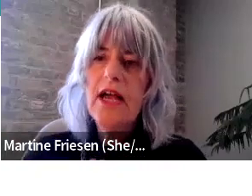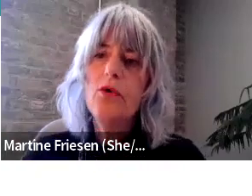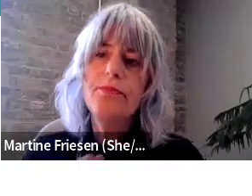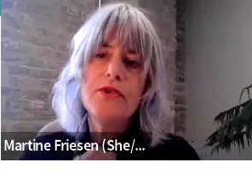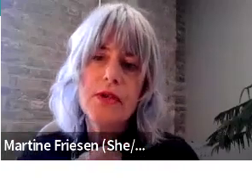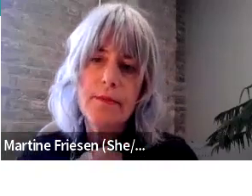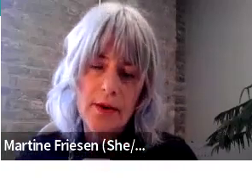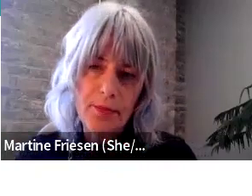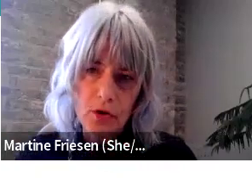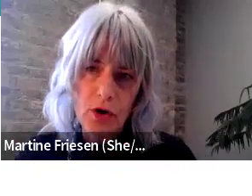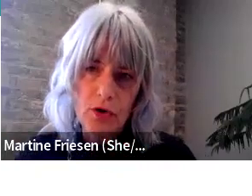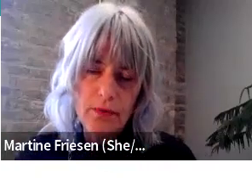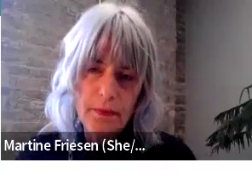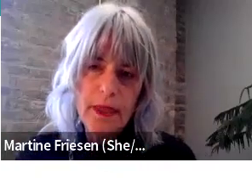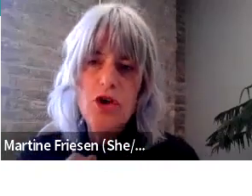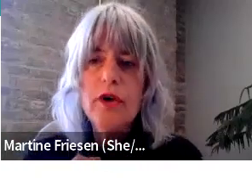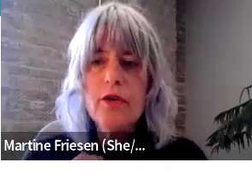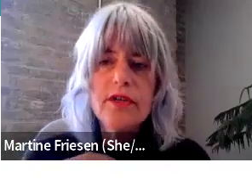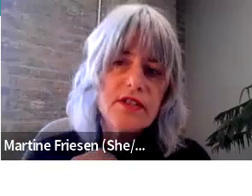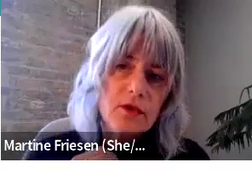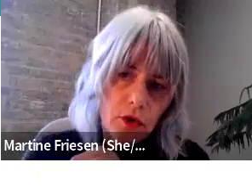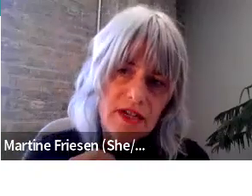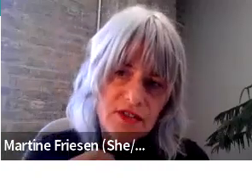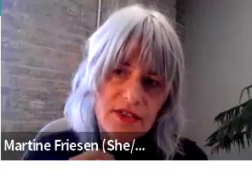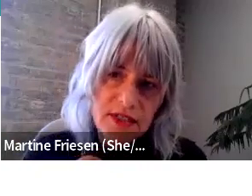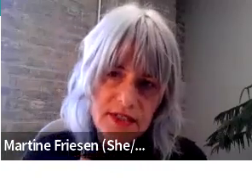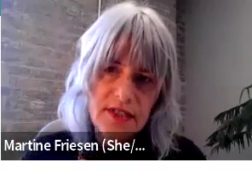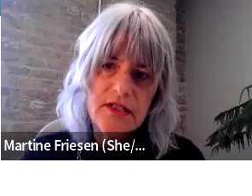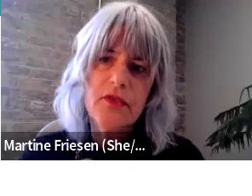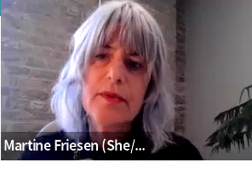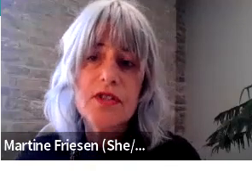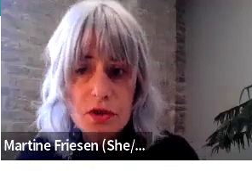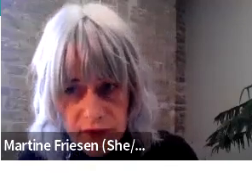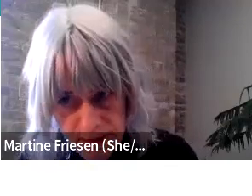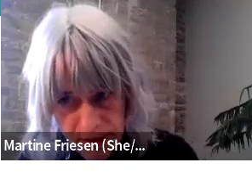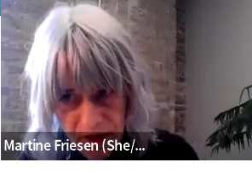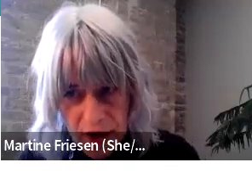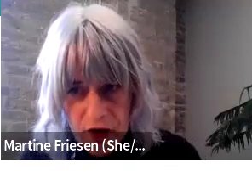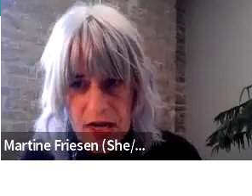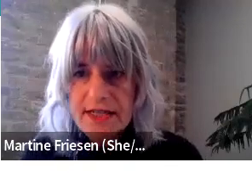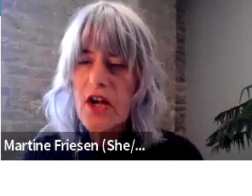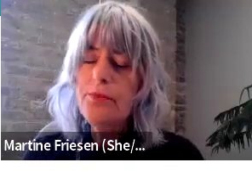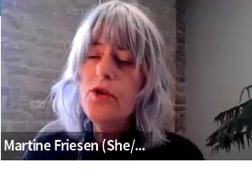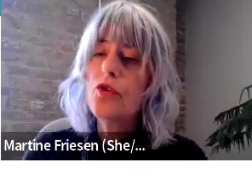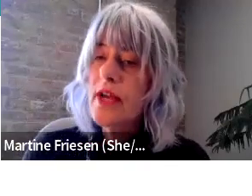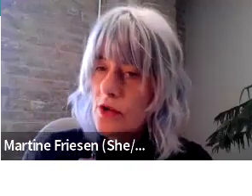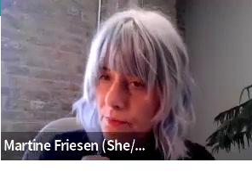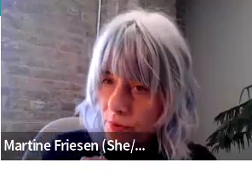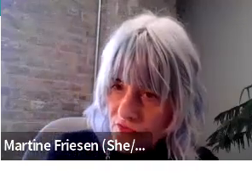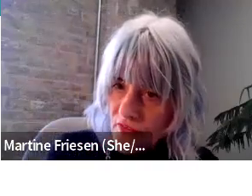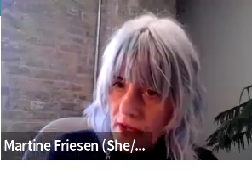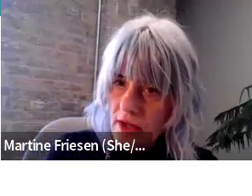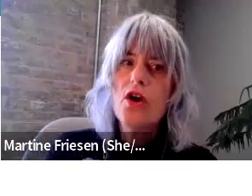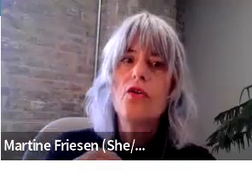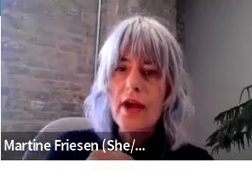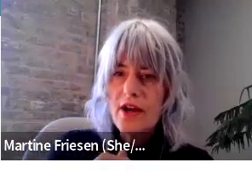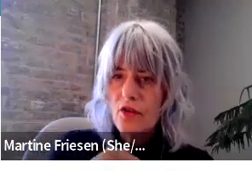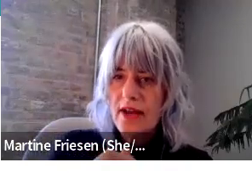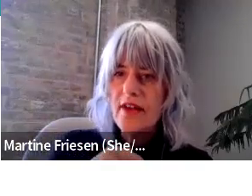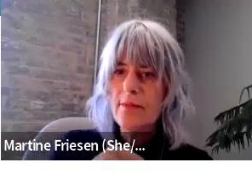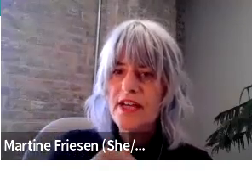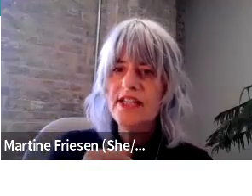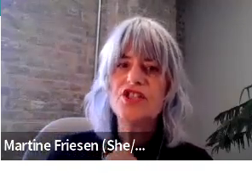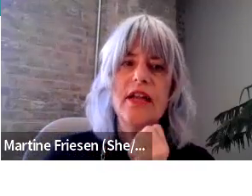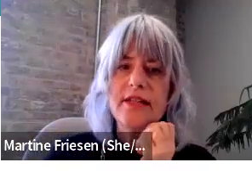If you need help using Manipogo, you can request assistance from a service provider to help you create your profile,